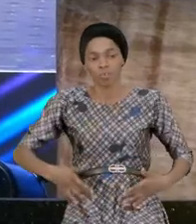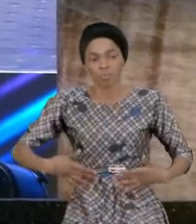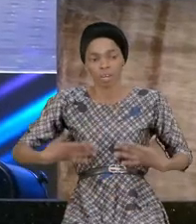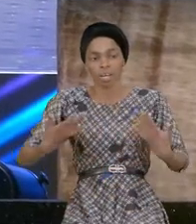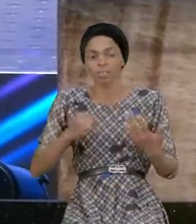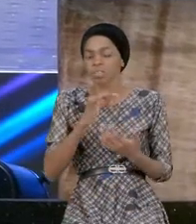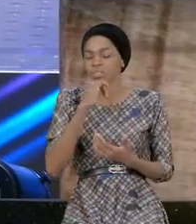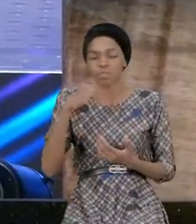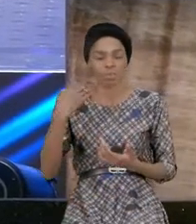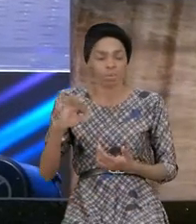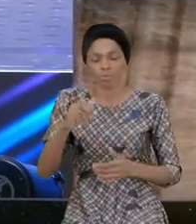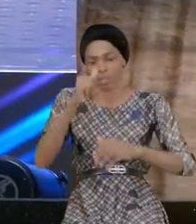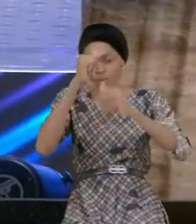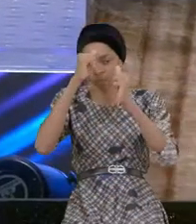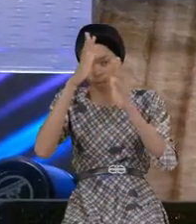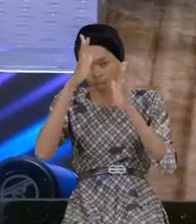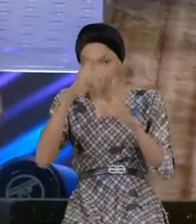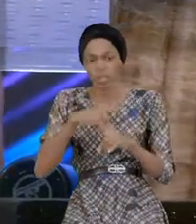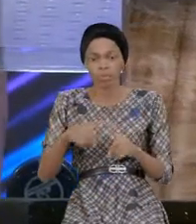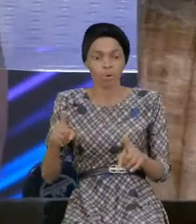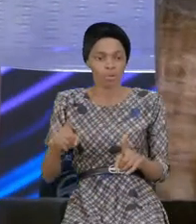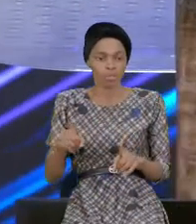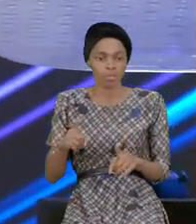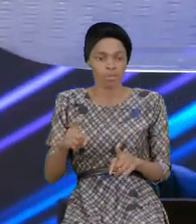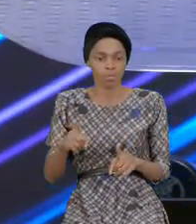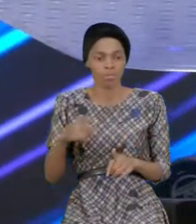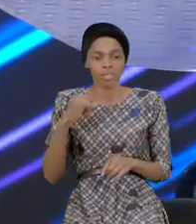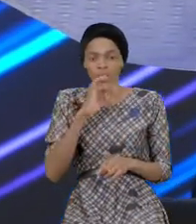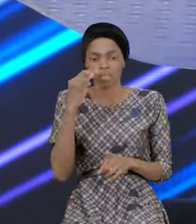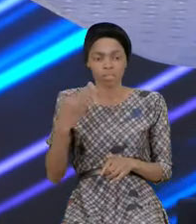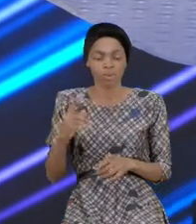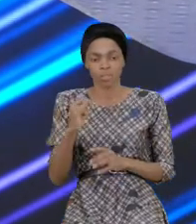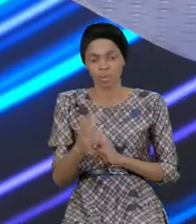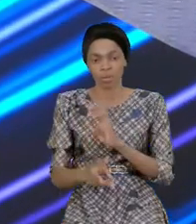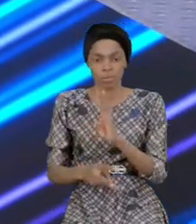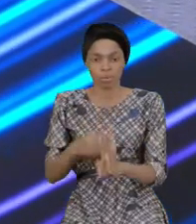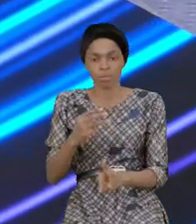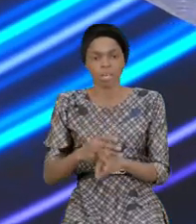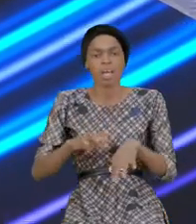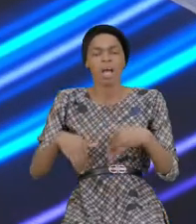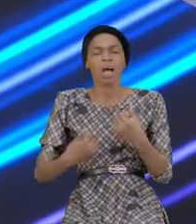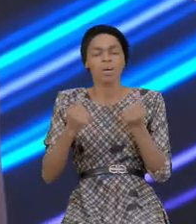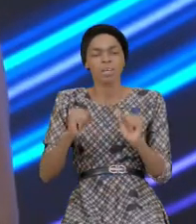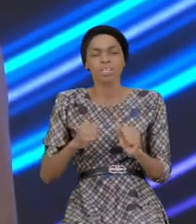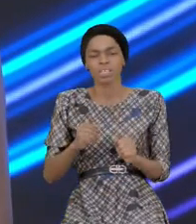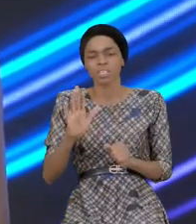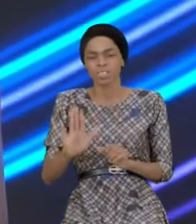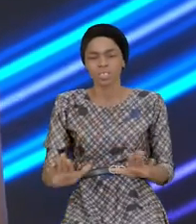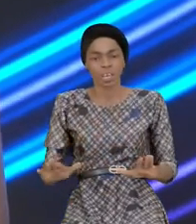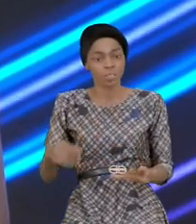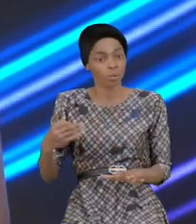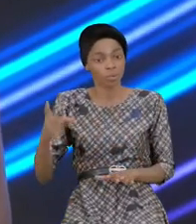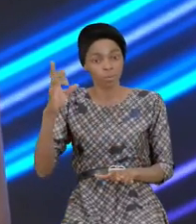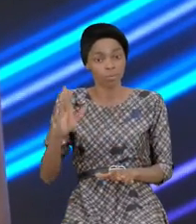the Father, but of the world. How will a child of God spend money,